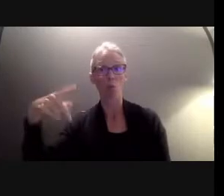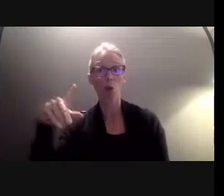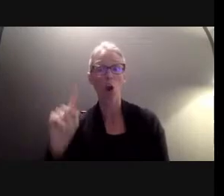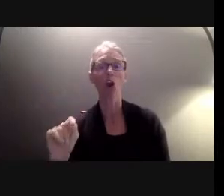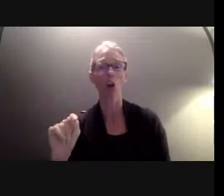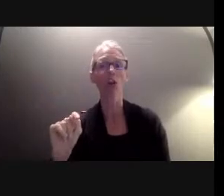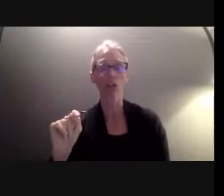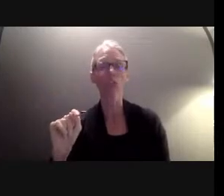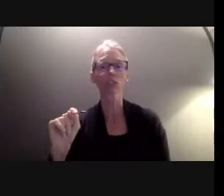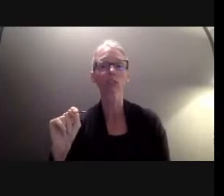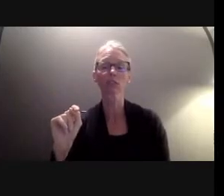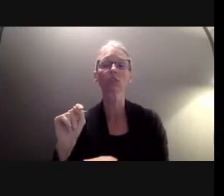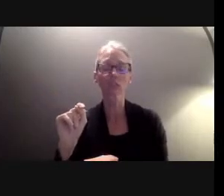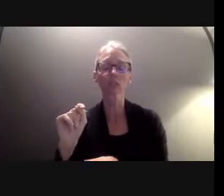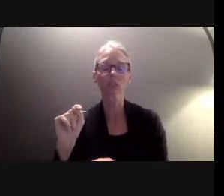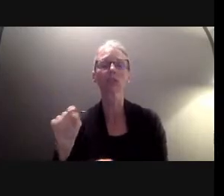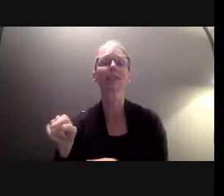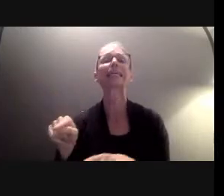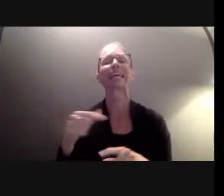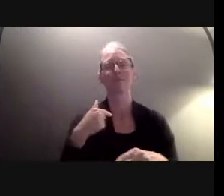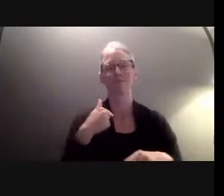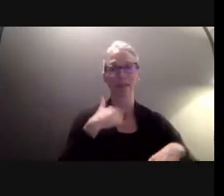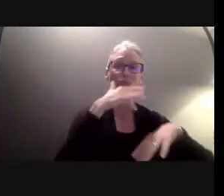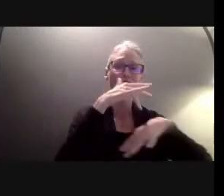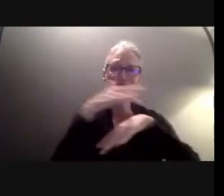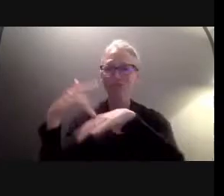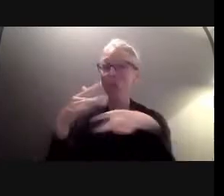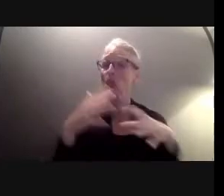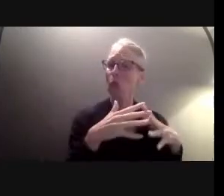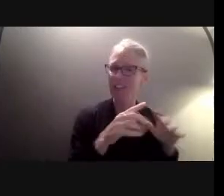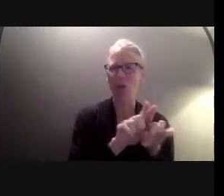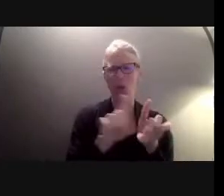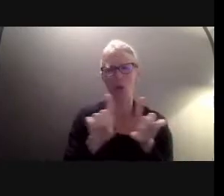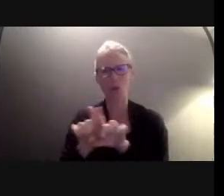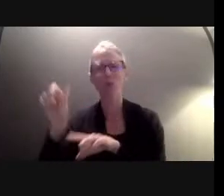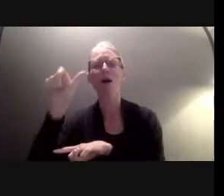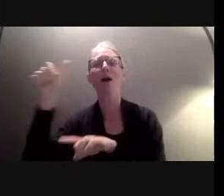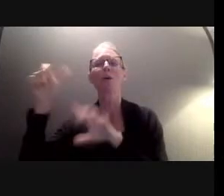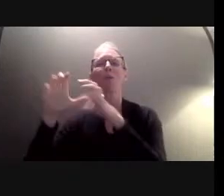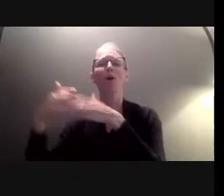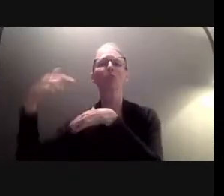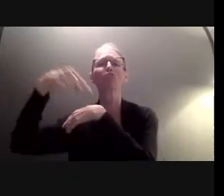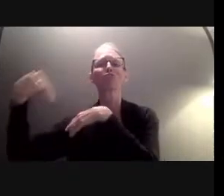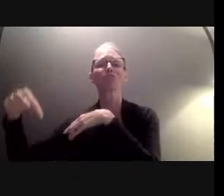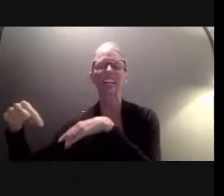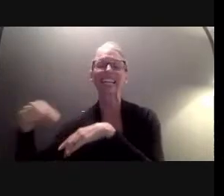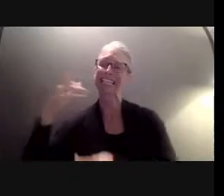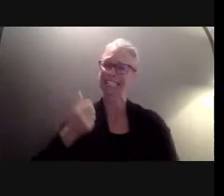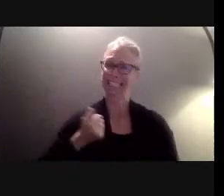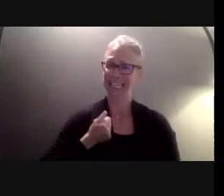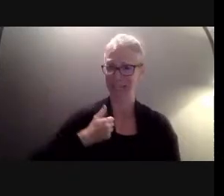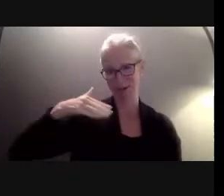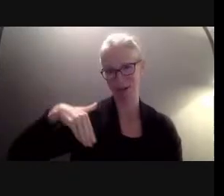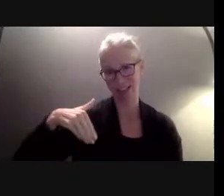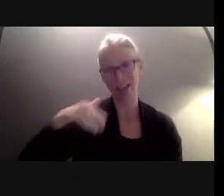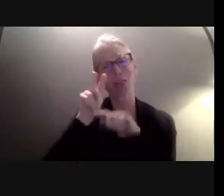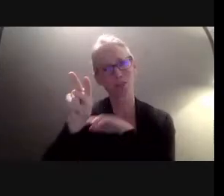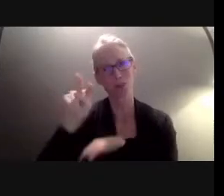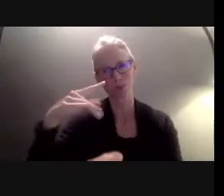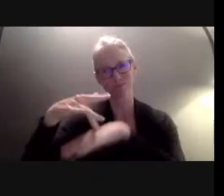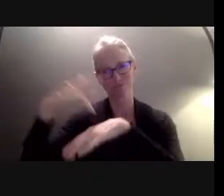any in Canada yet. I do look forward to being able to see those someday. But that means that not just,